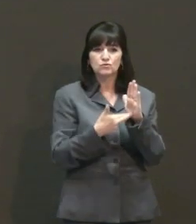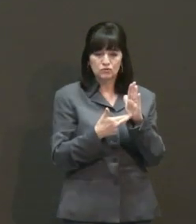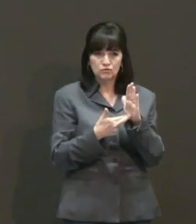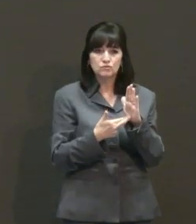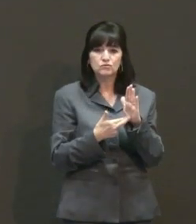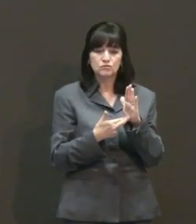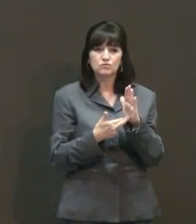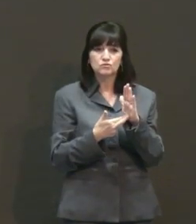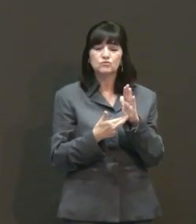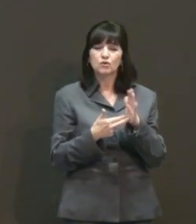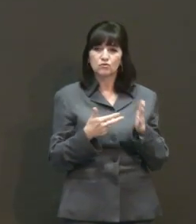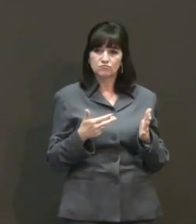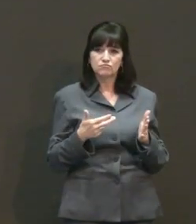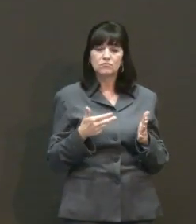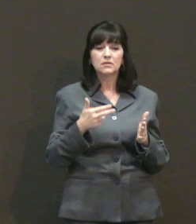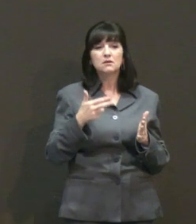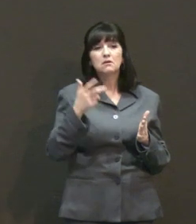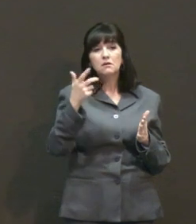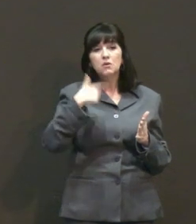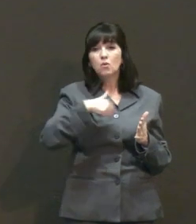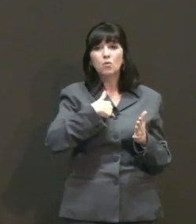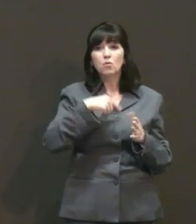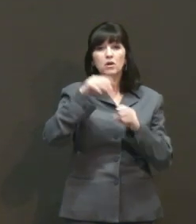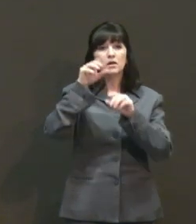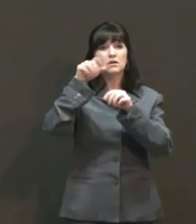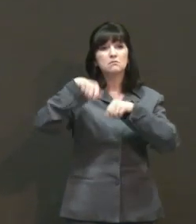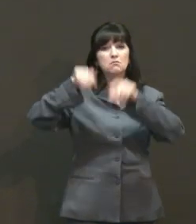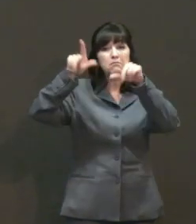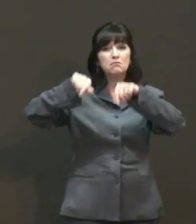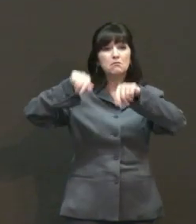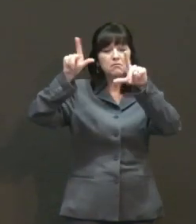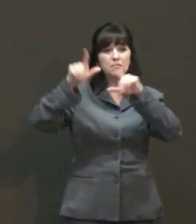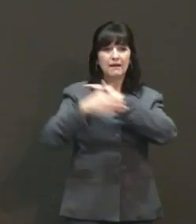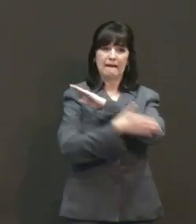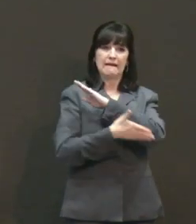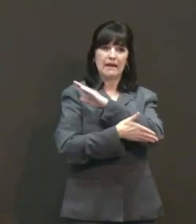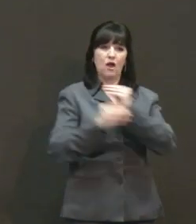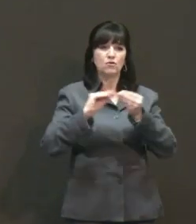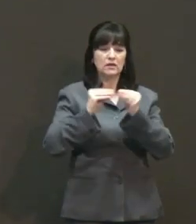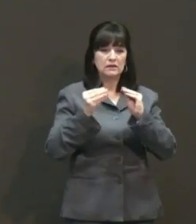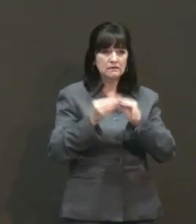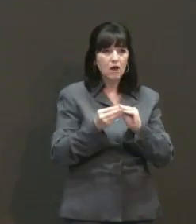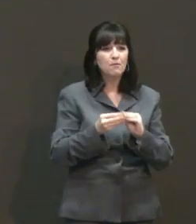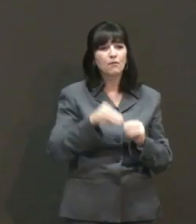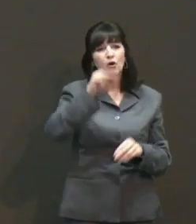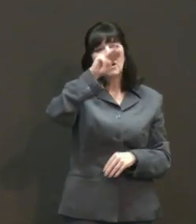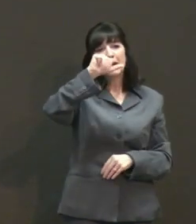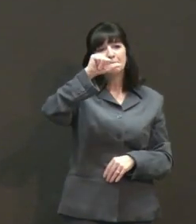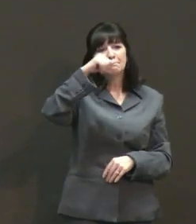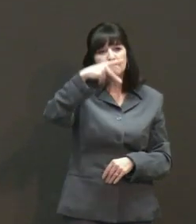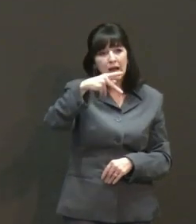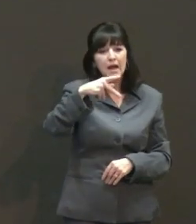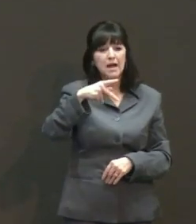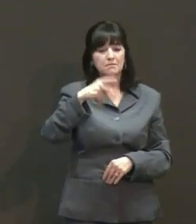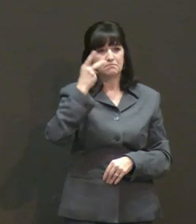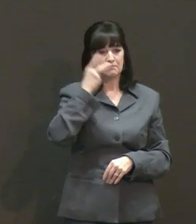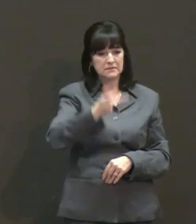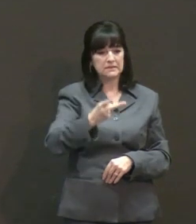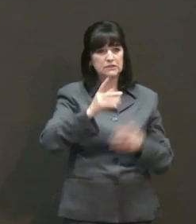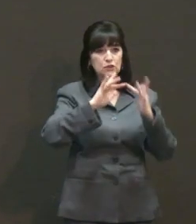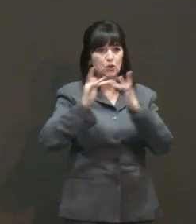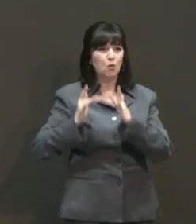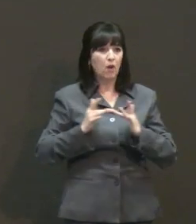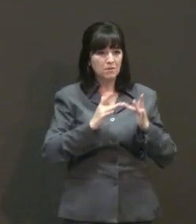we have vis-a-vis county numbers and so on that would be meaningful. There are some maps up on the website that indicate kind of